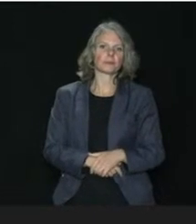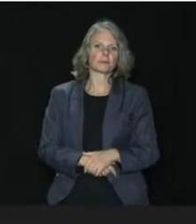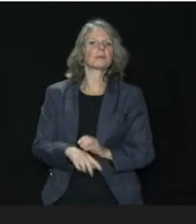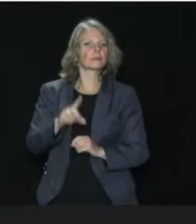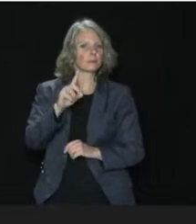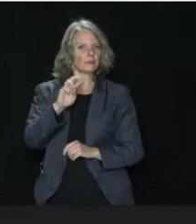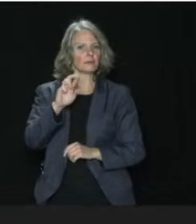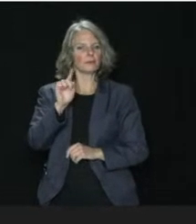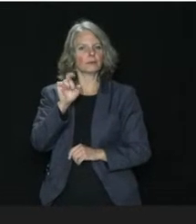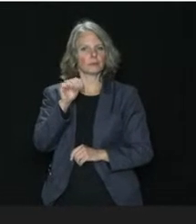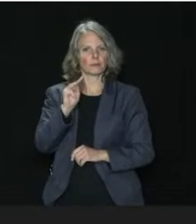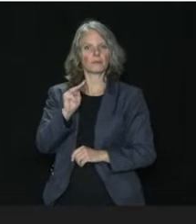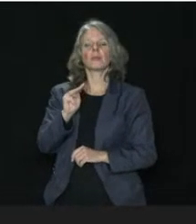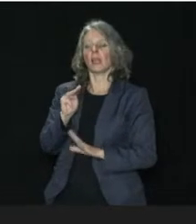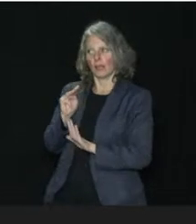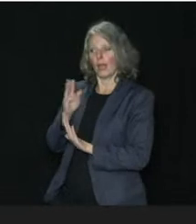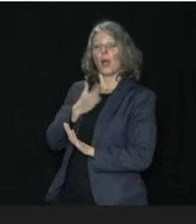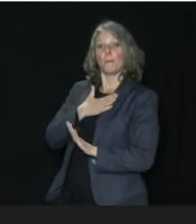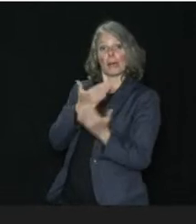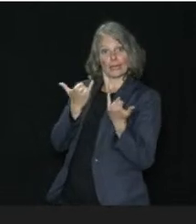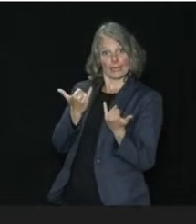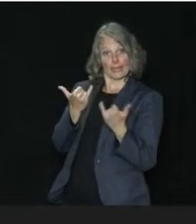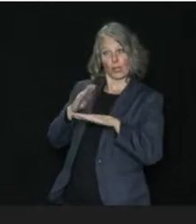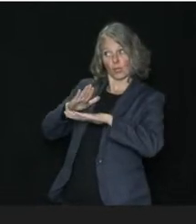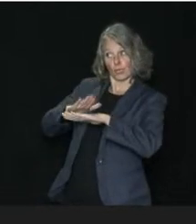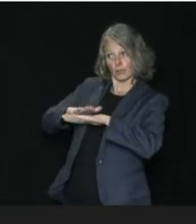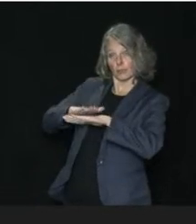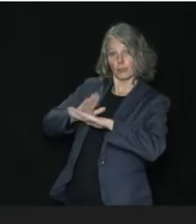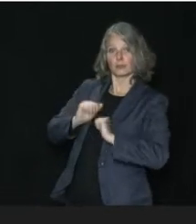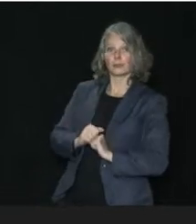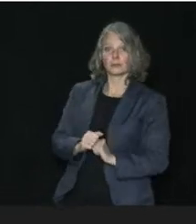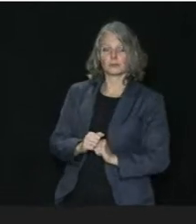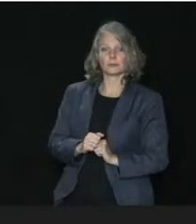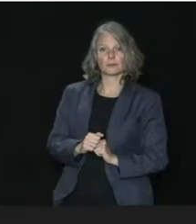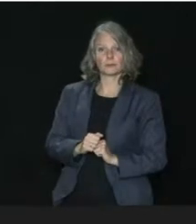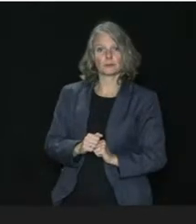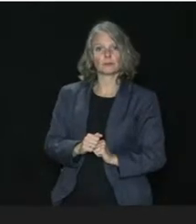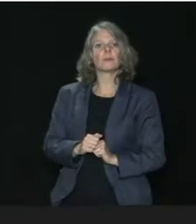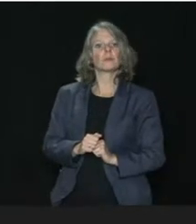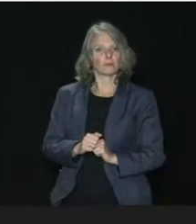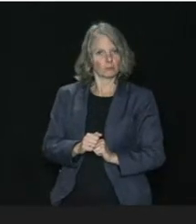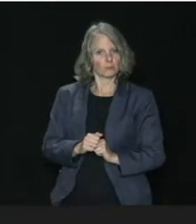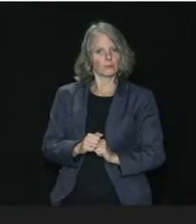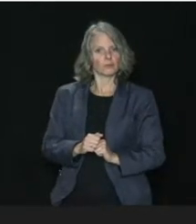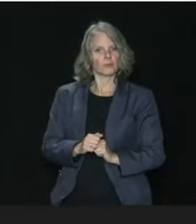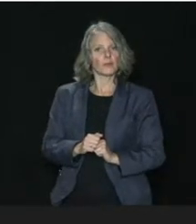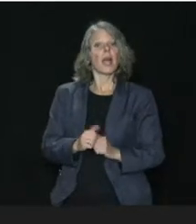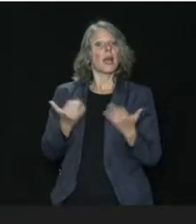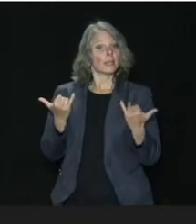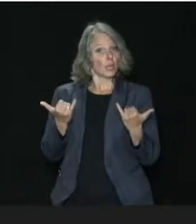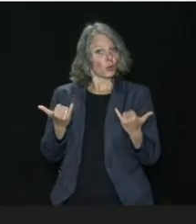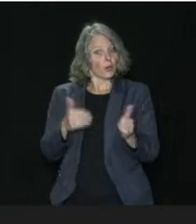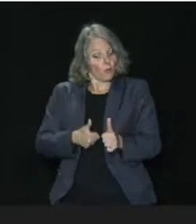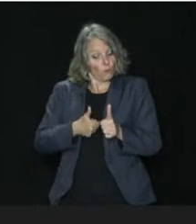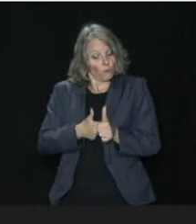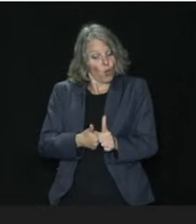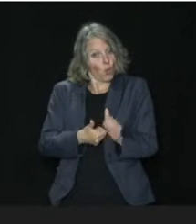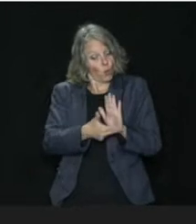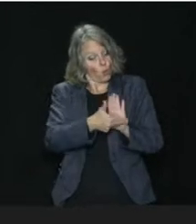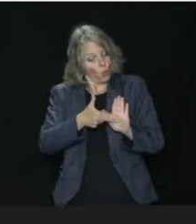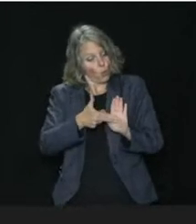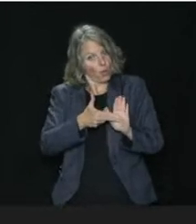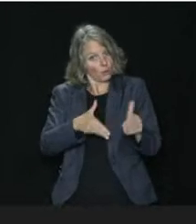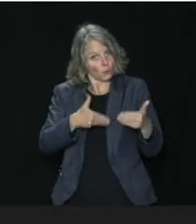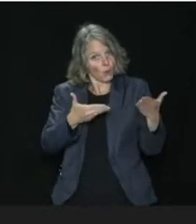Yes, I think the current recommendation is to use the same vaccine for the